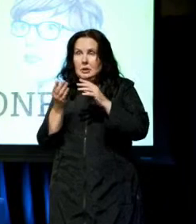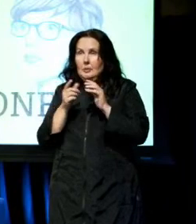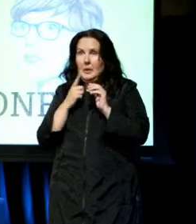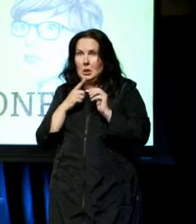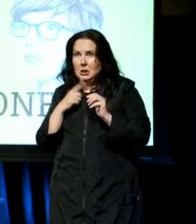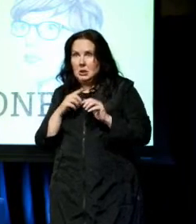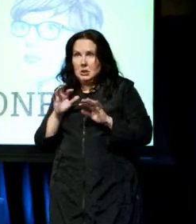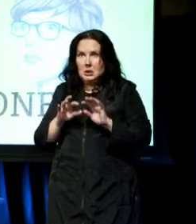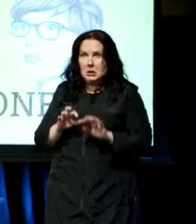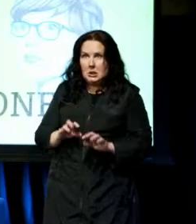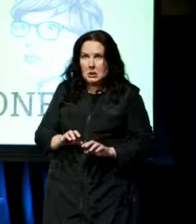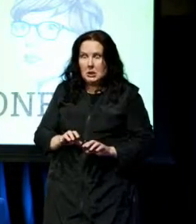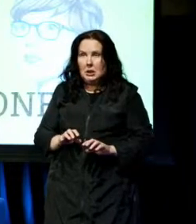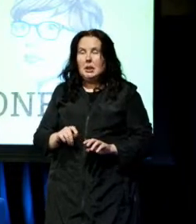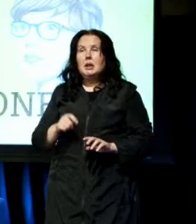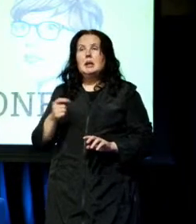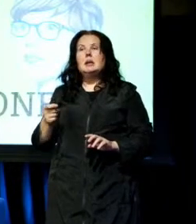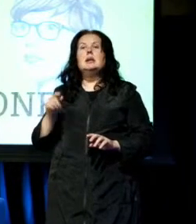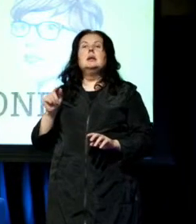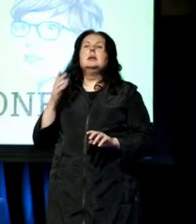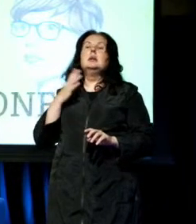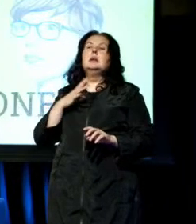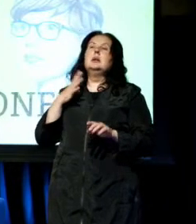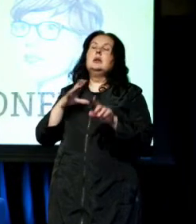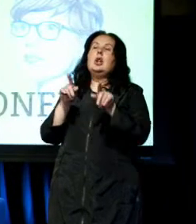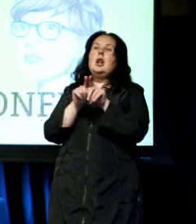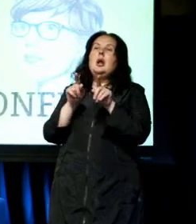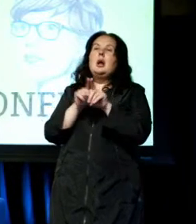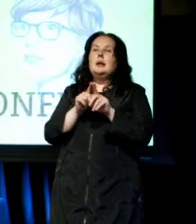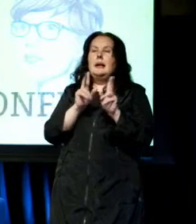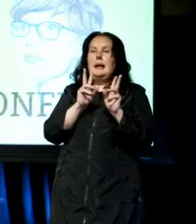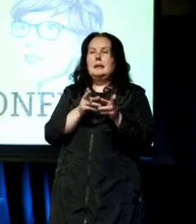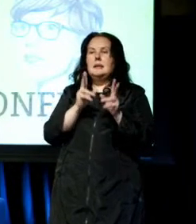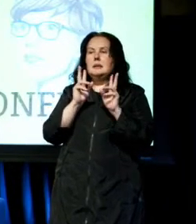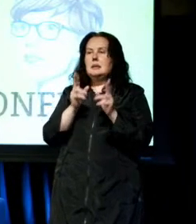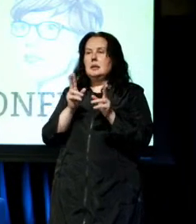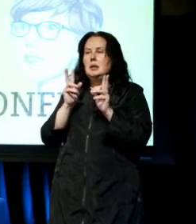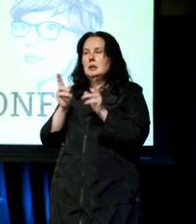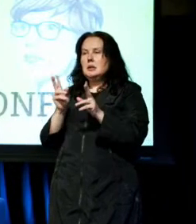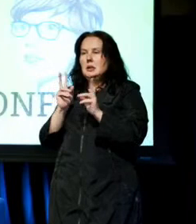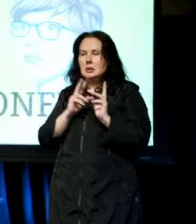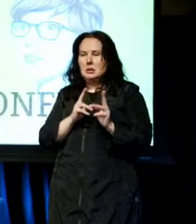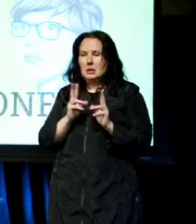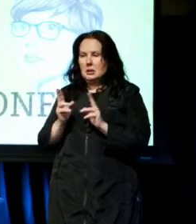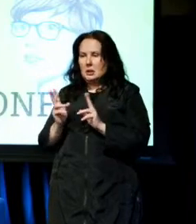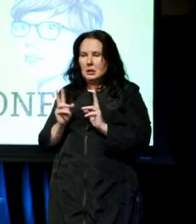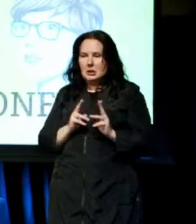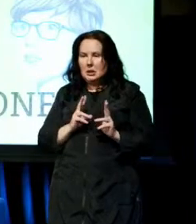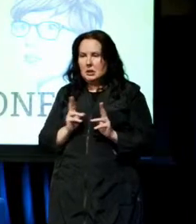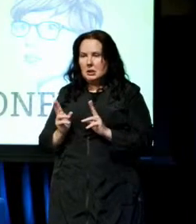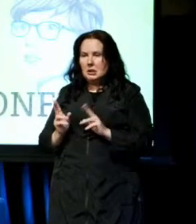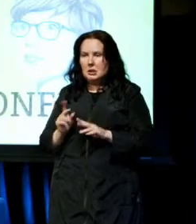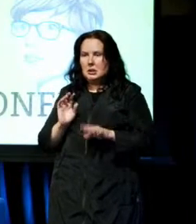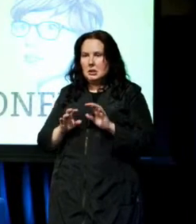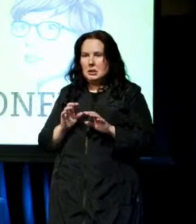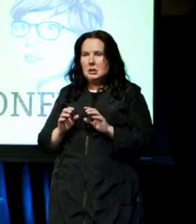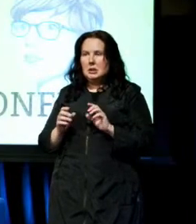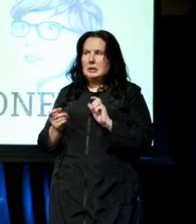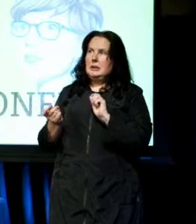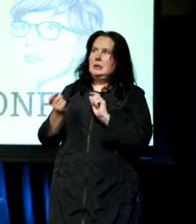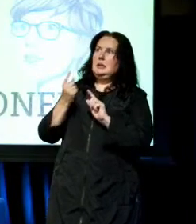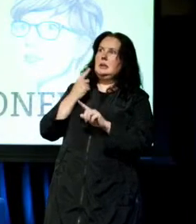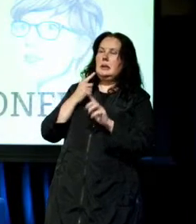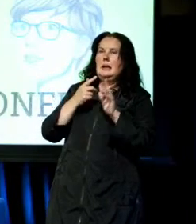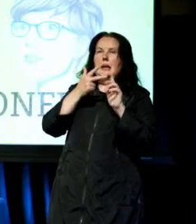the notes. And then they also have to like edit the notes that they made in real time. And so they'd send it through at like